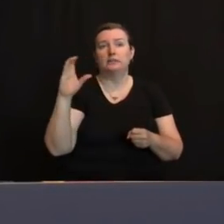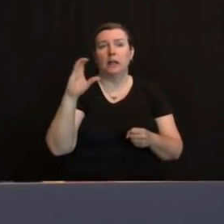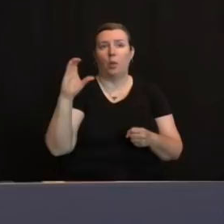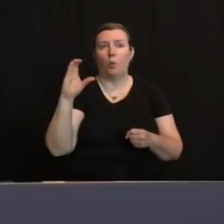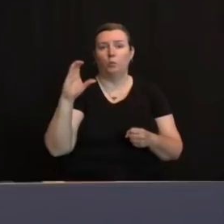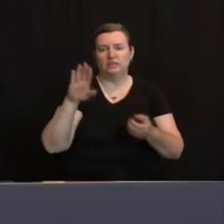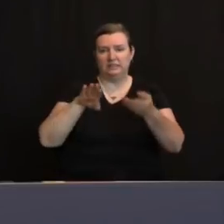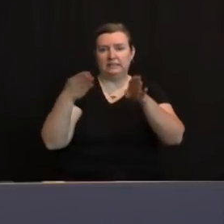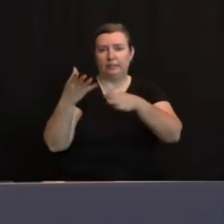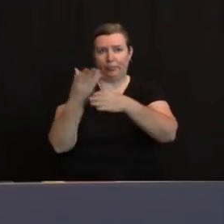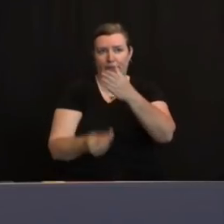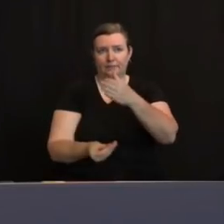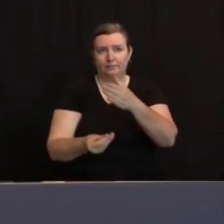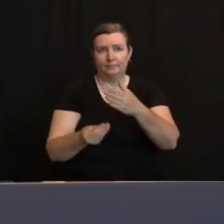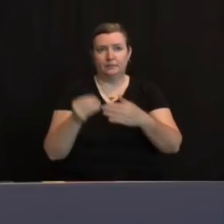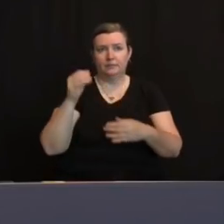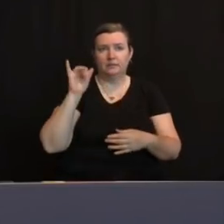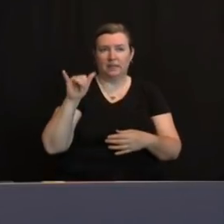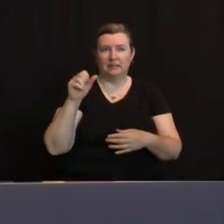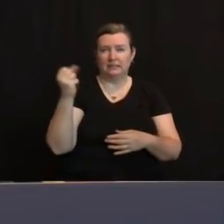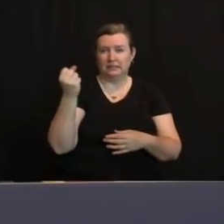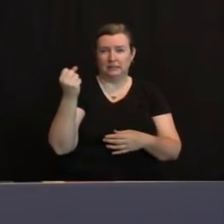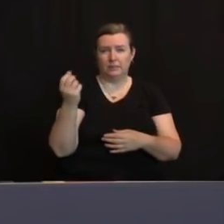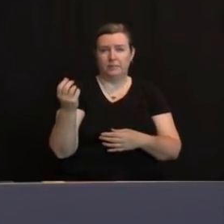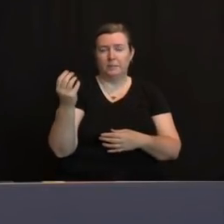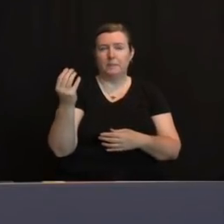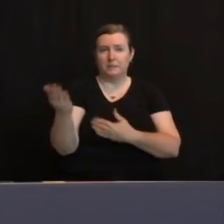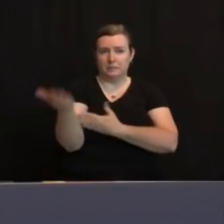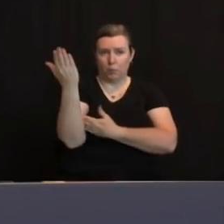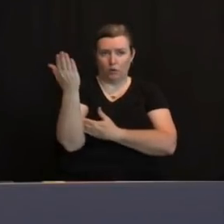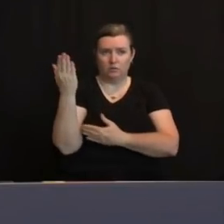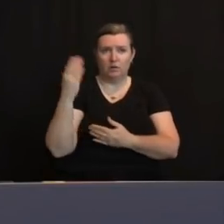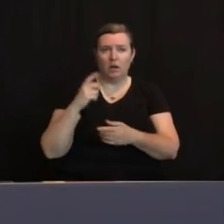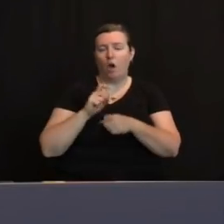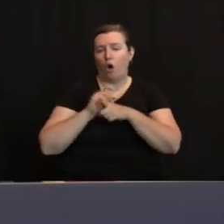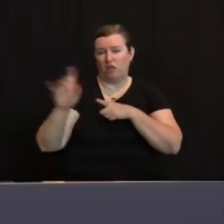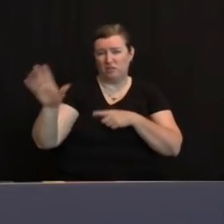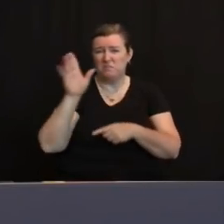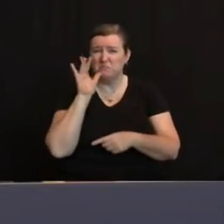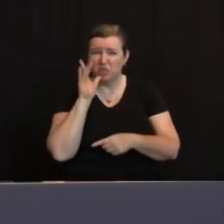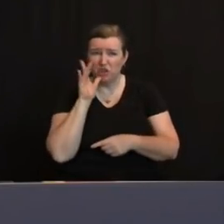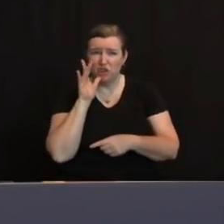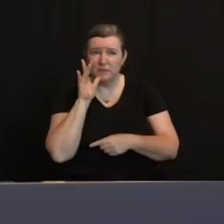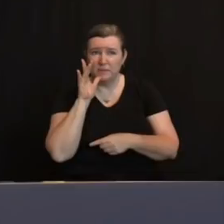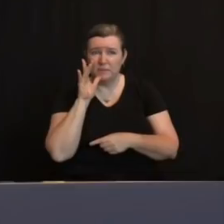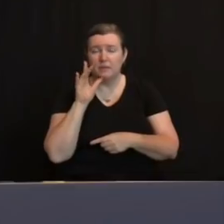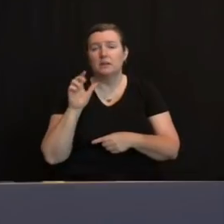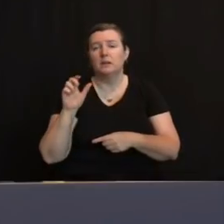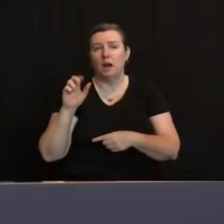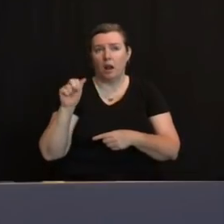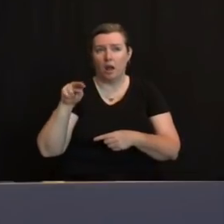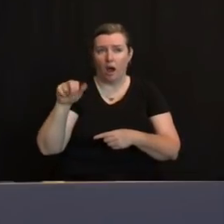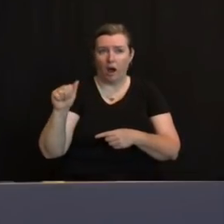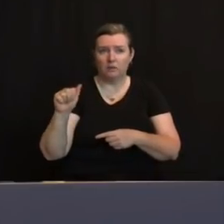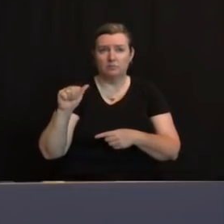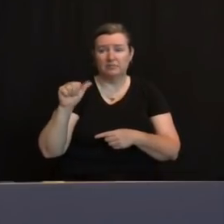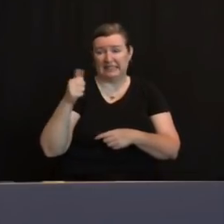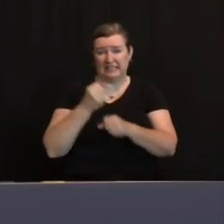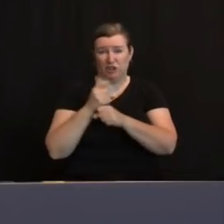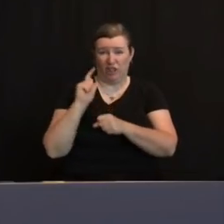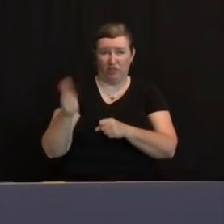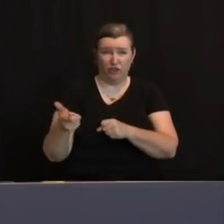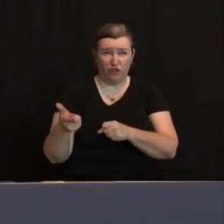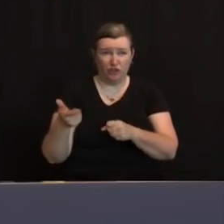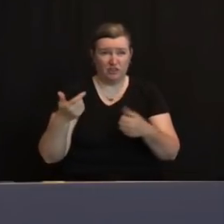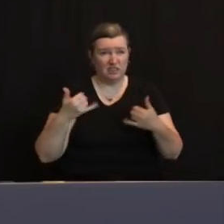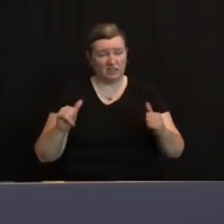that Saturday morning was to his mother, Donna. And to this day, 10 plus years later, it hurts as